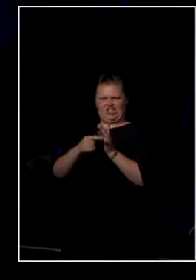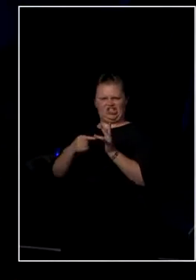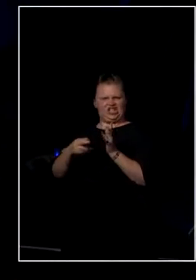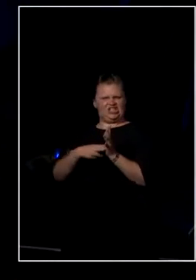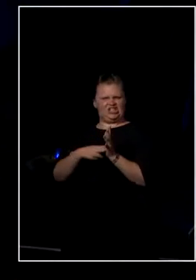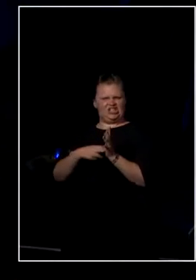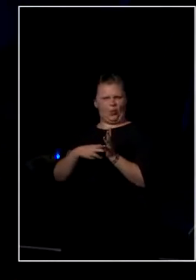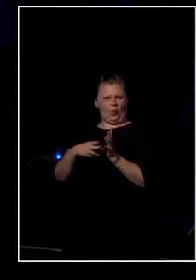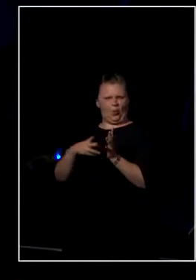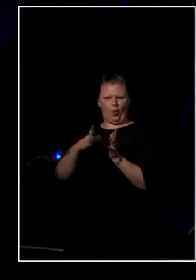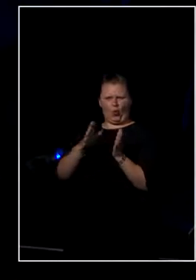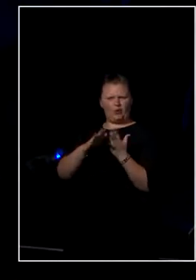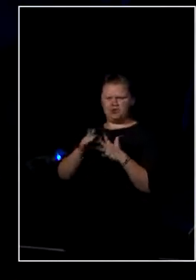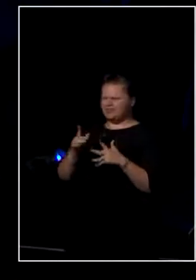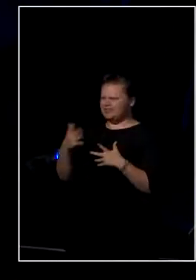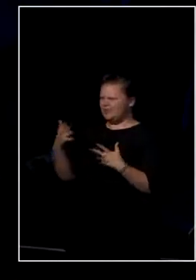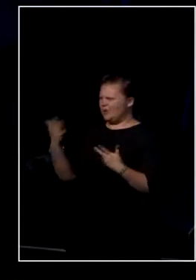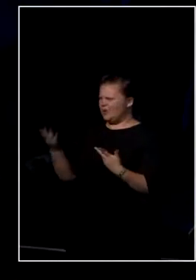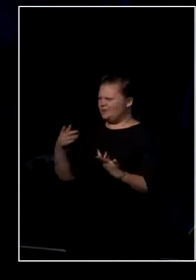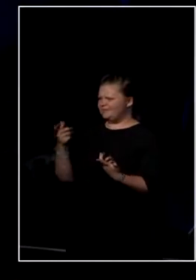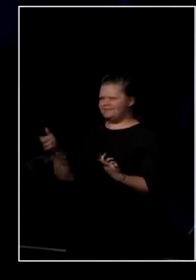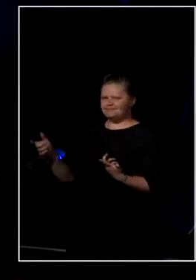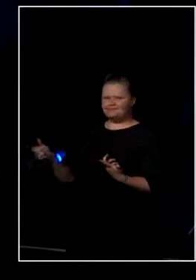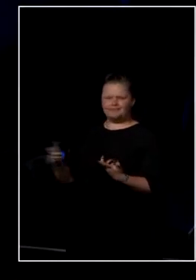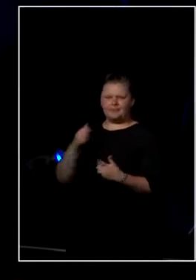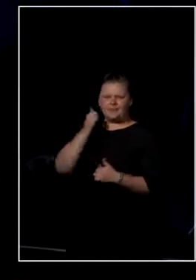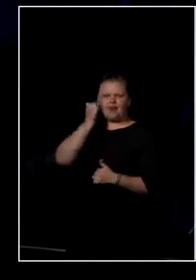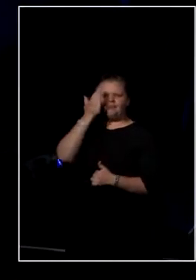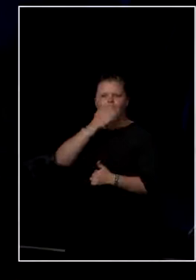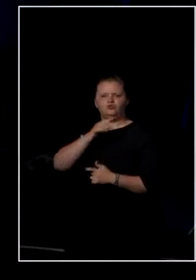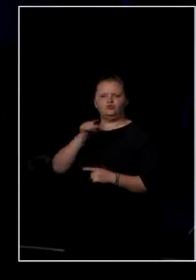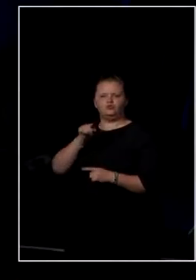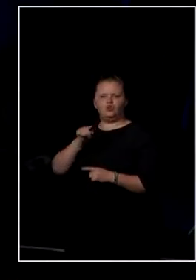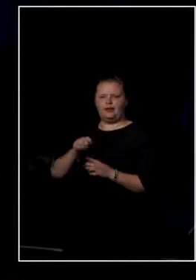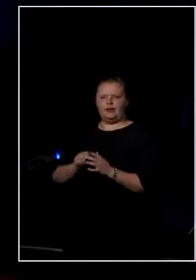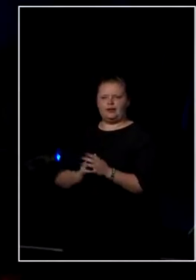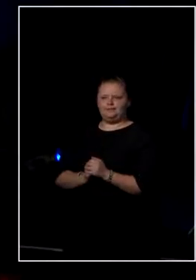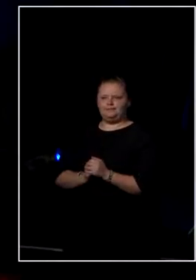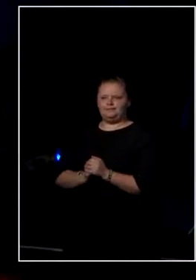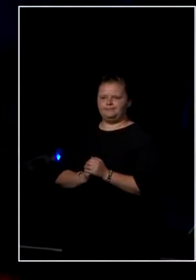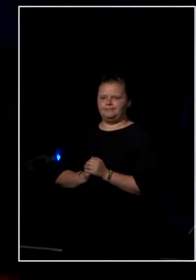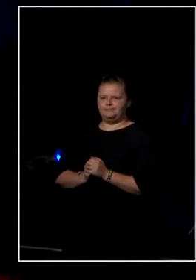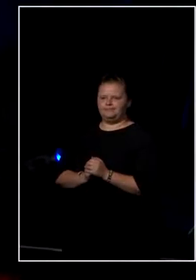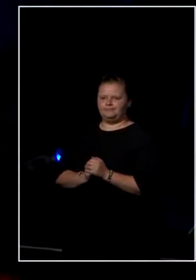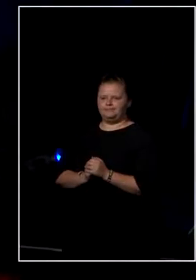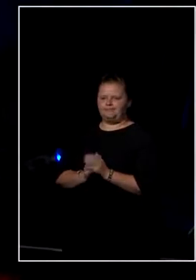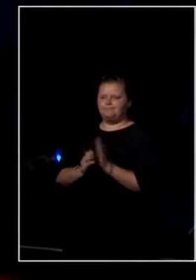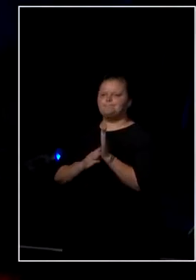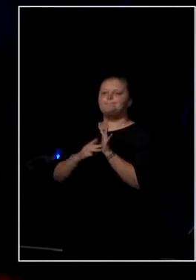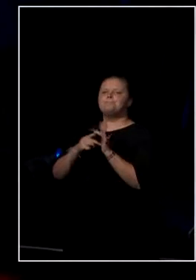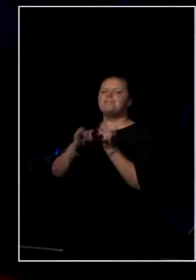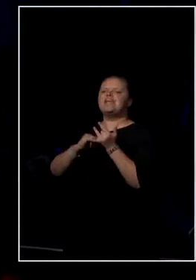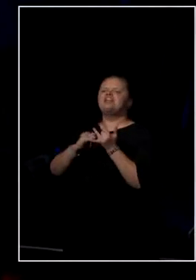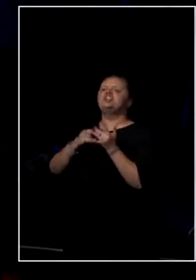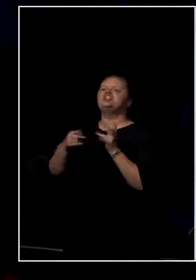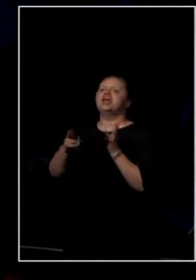Communities or...? Yeah, but whatever they're called, you know, where the Aboriginals used to... Yeah, I can't think what it's called.